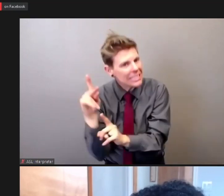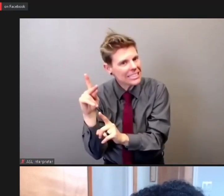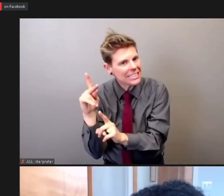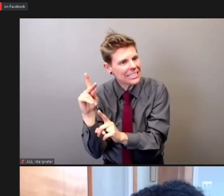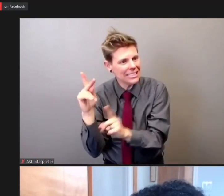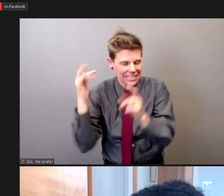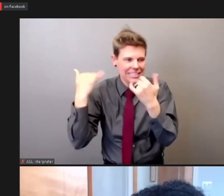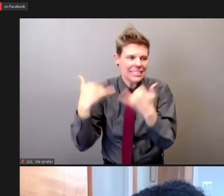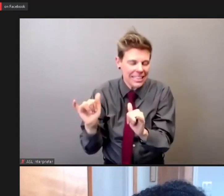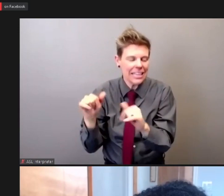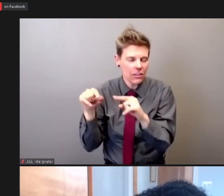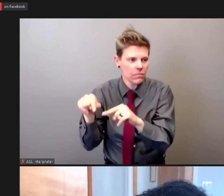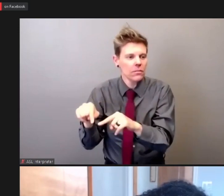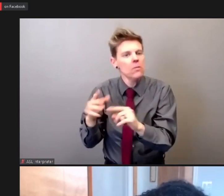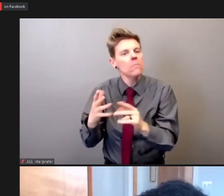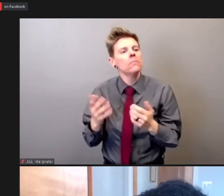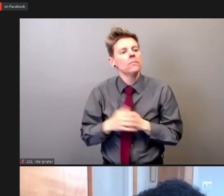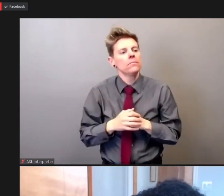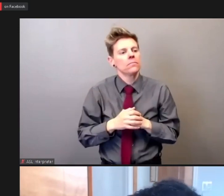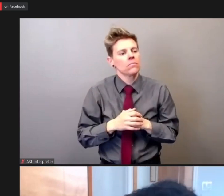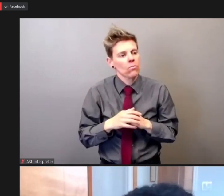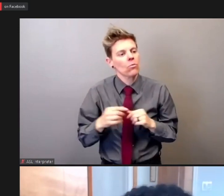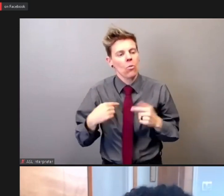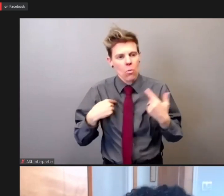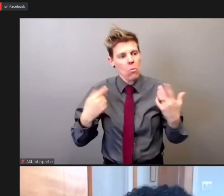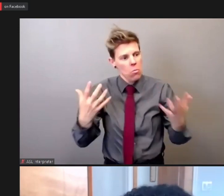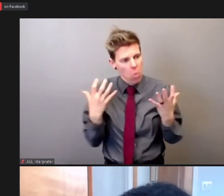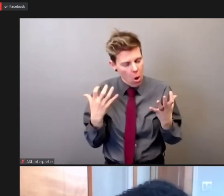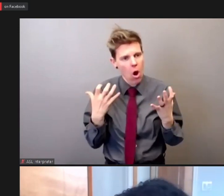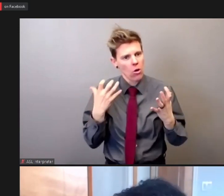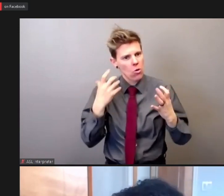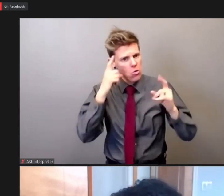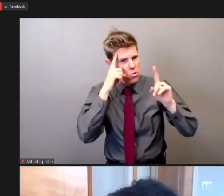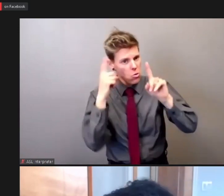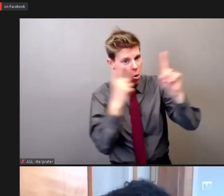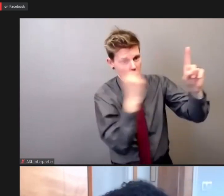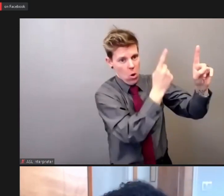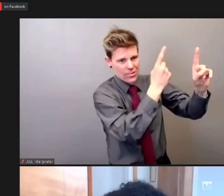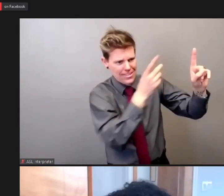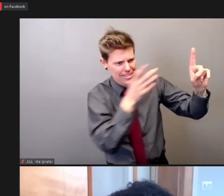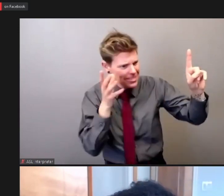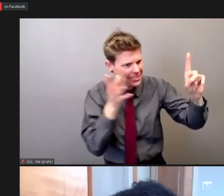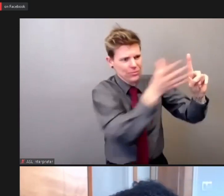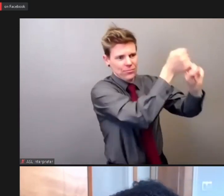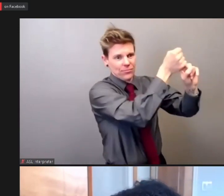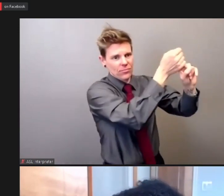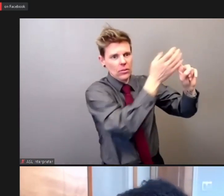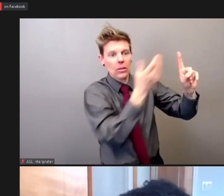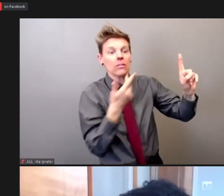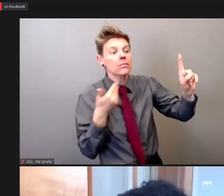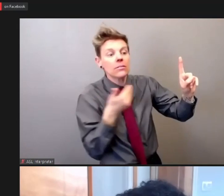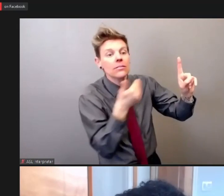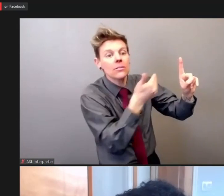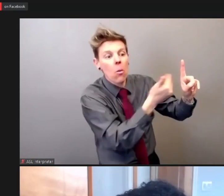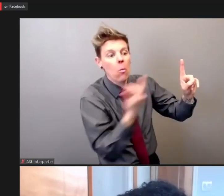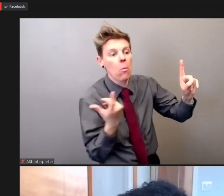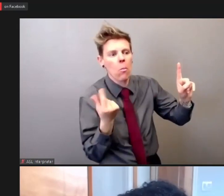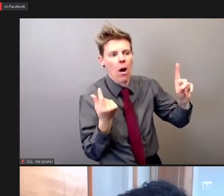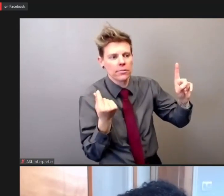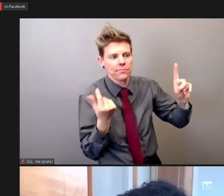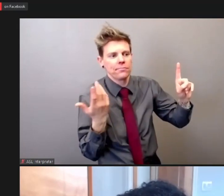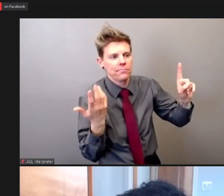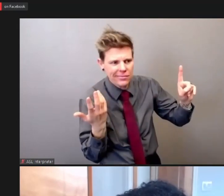manage risk, and we're showing that. I don't know what to call it yet, but I alluded to this sort of green plus